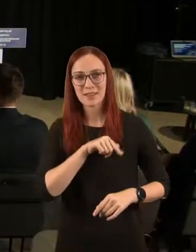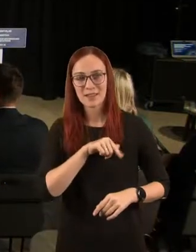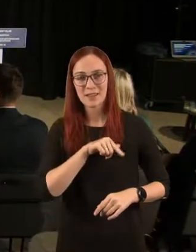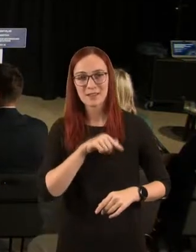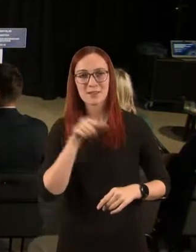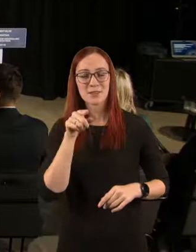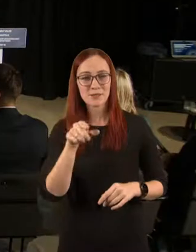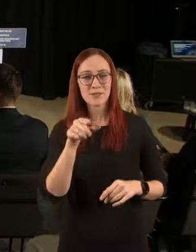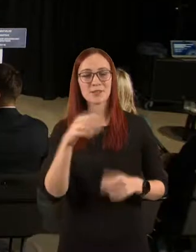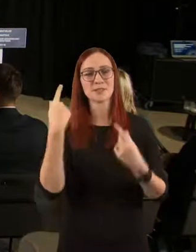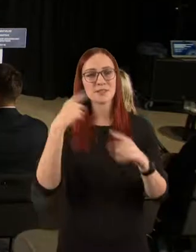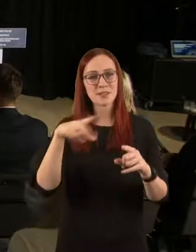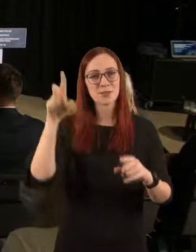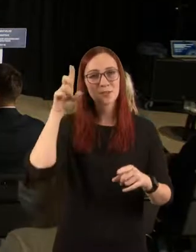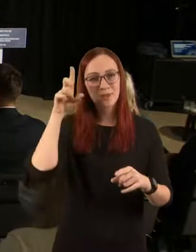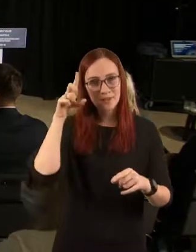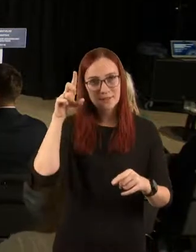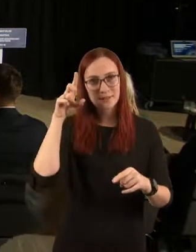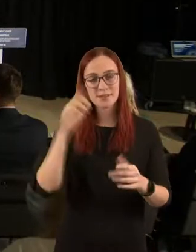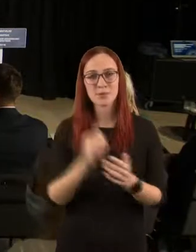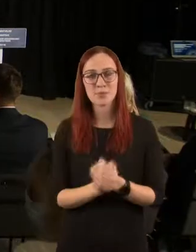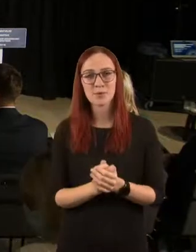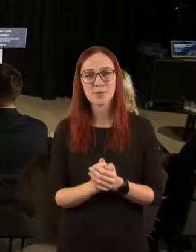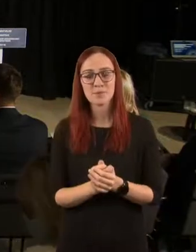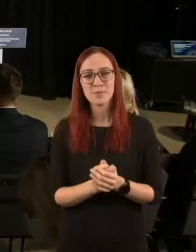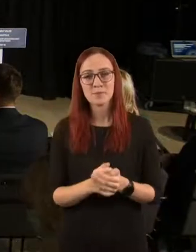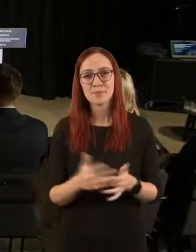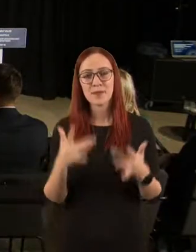process. In the period since